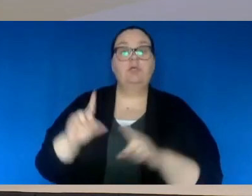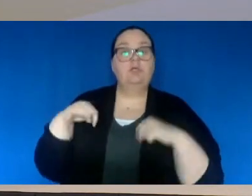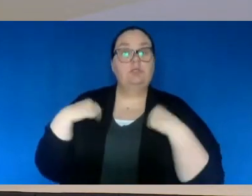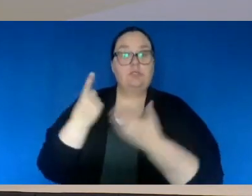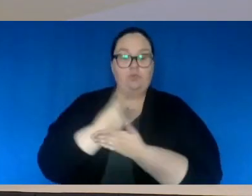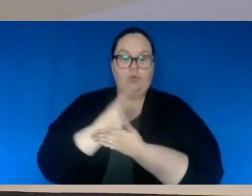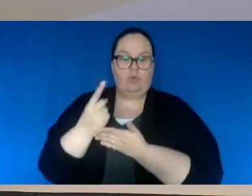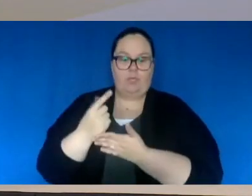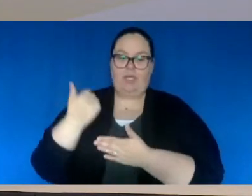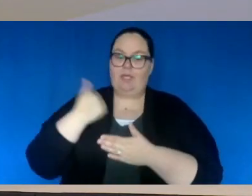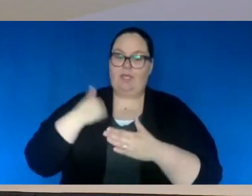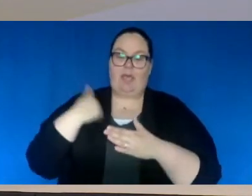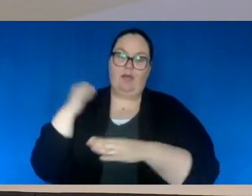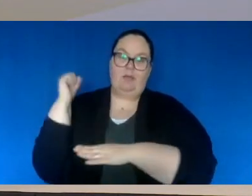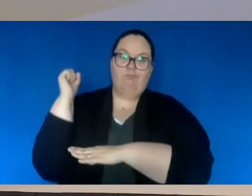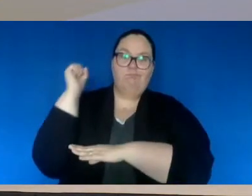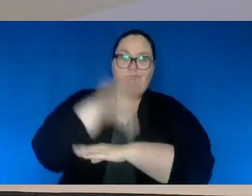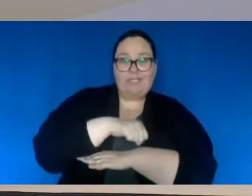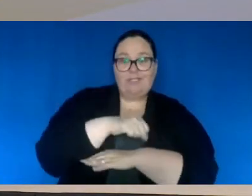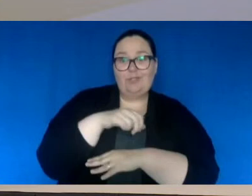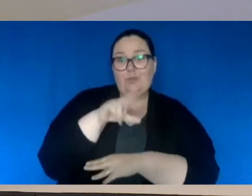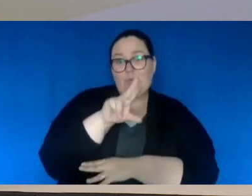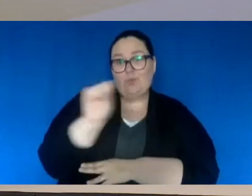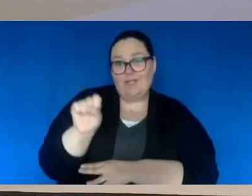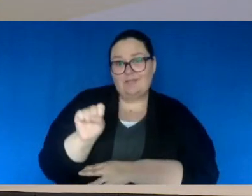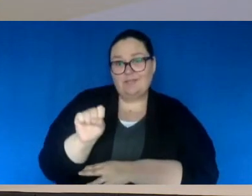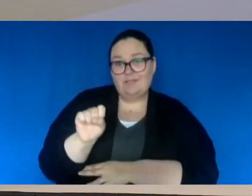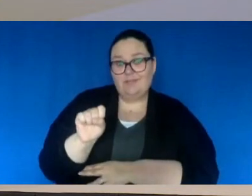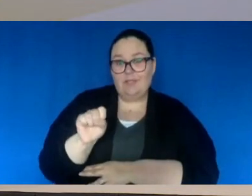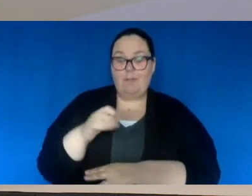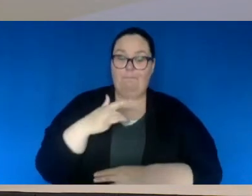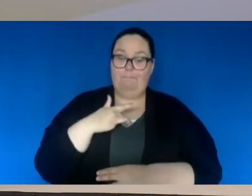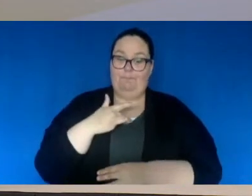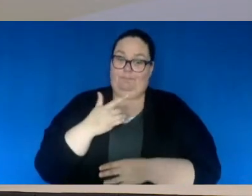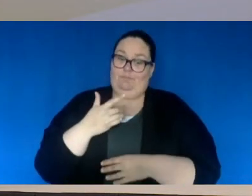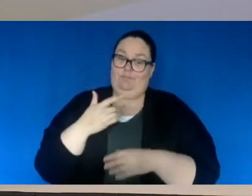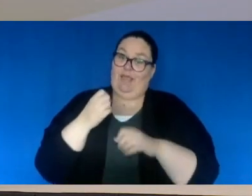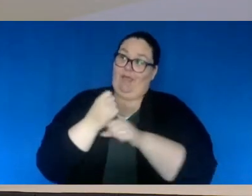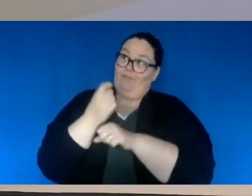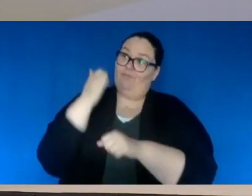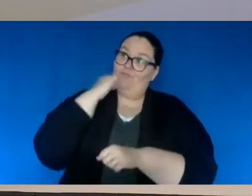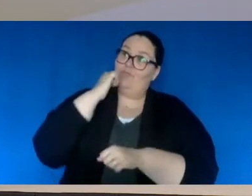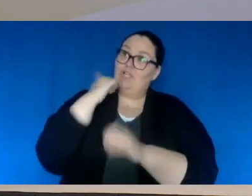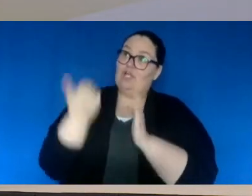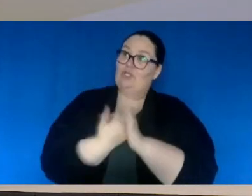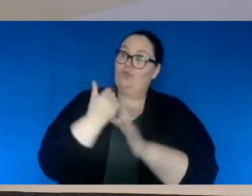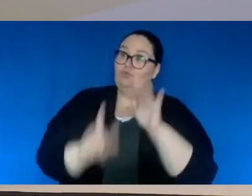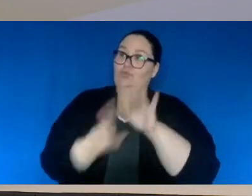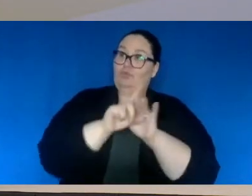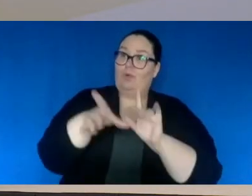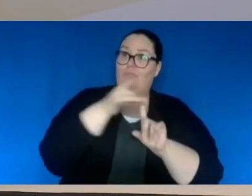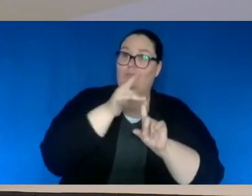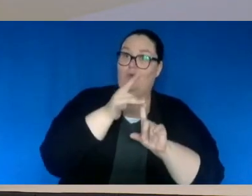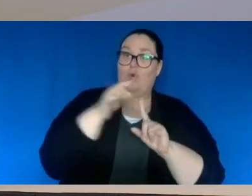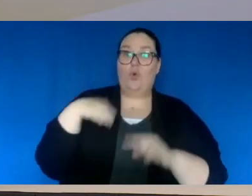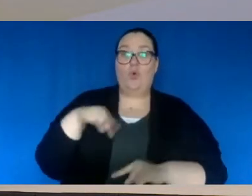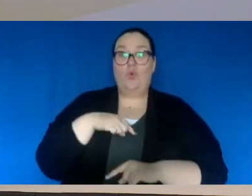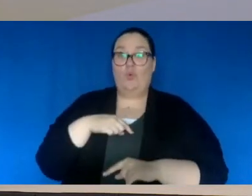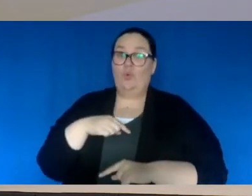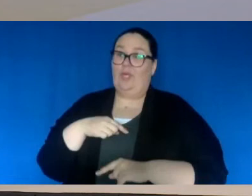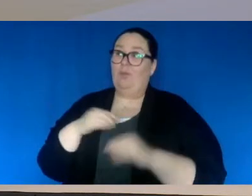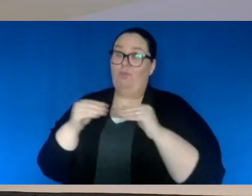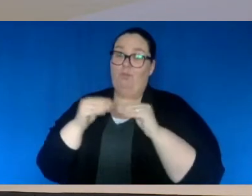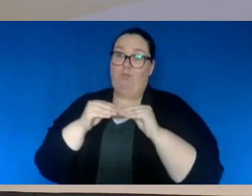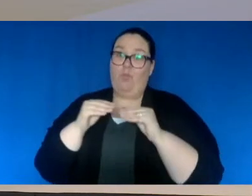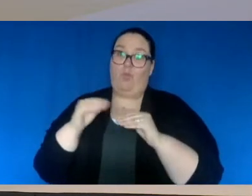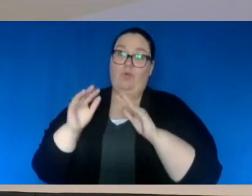Canada surpassed the United States in the average daily rate of new cases. In addition, the number of cases confirmed as variants